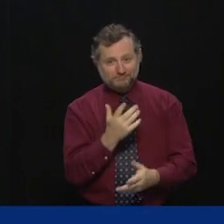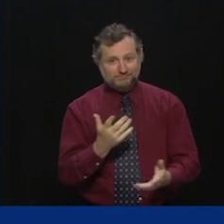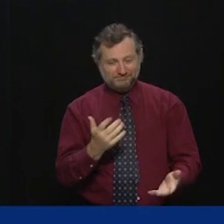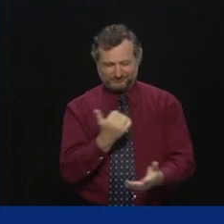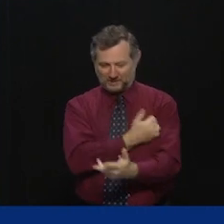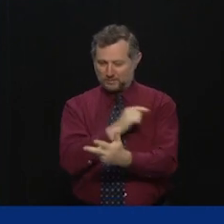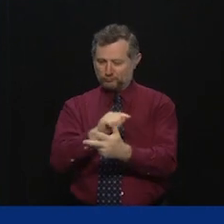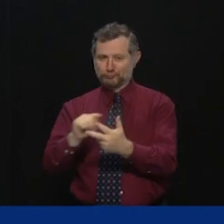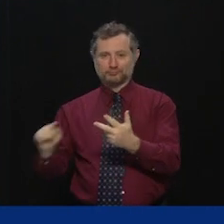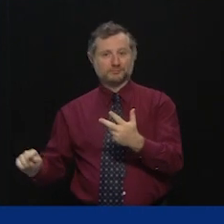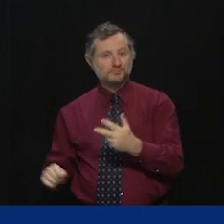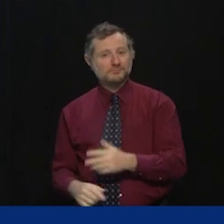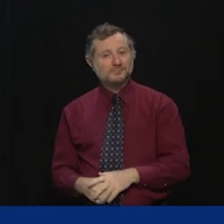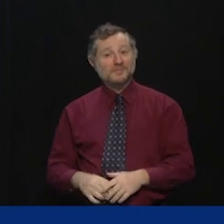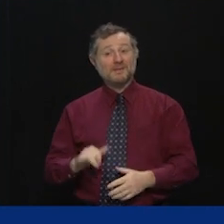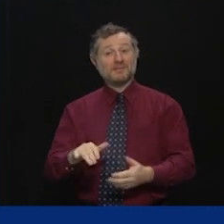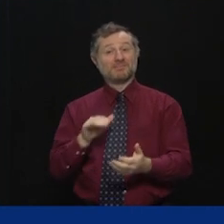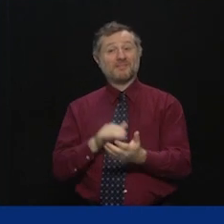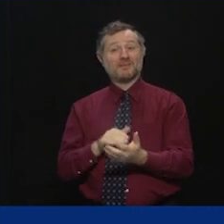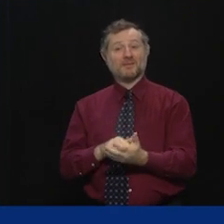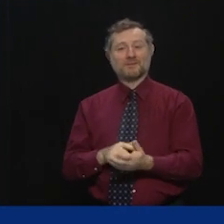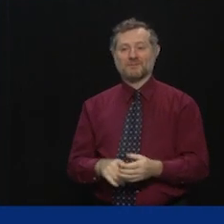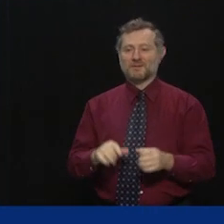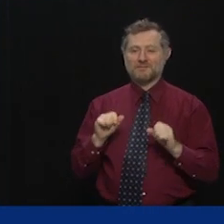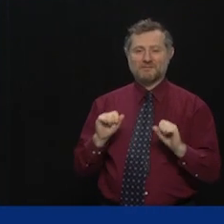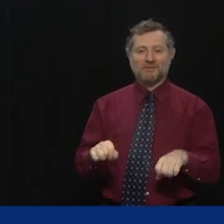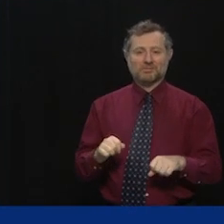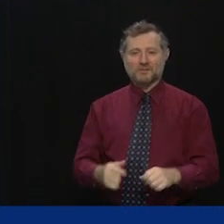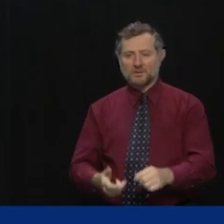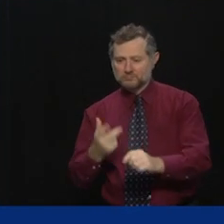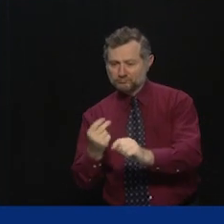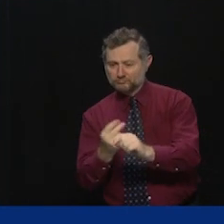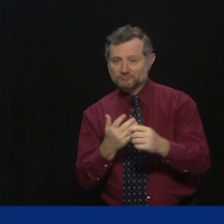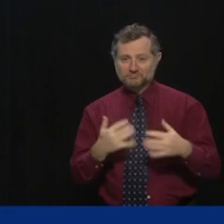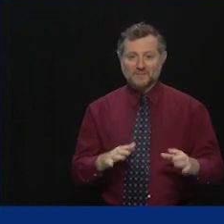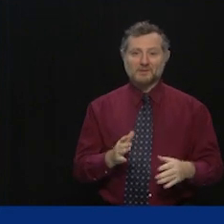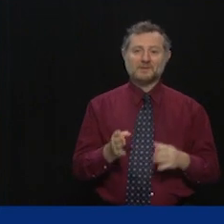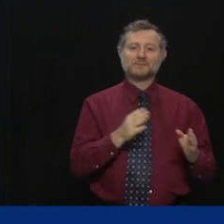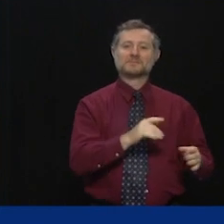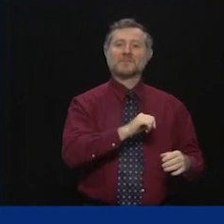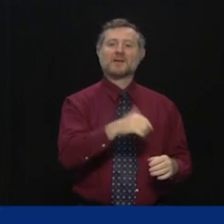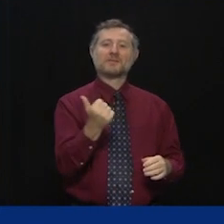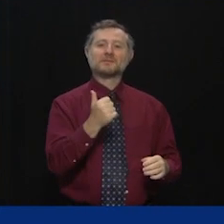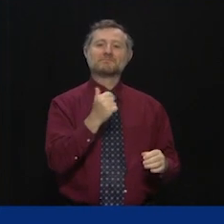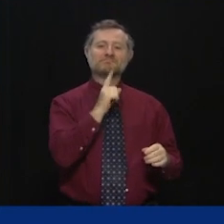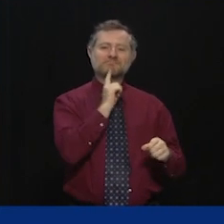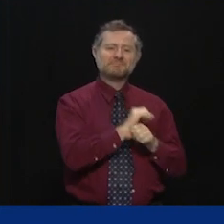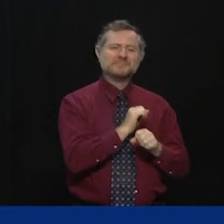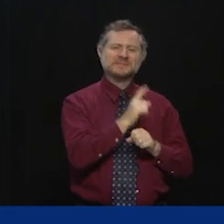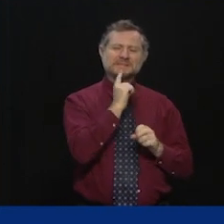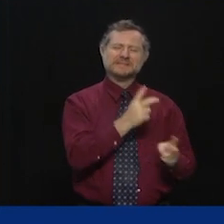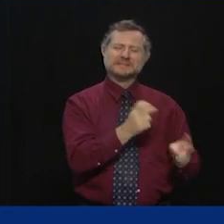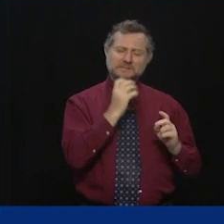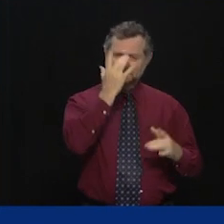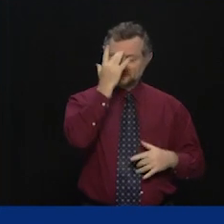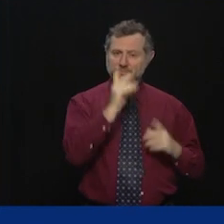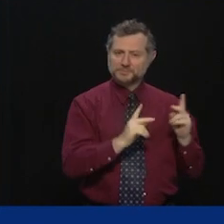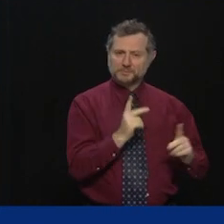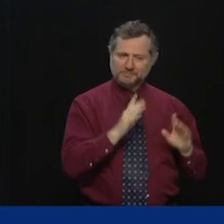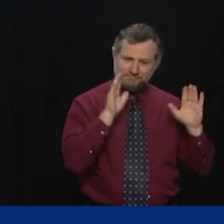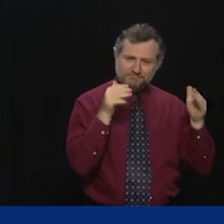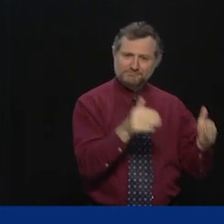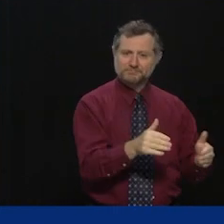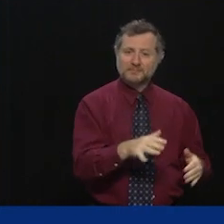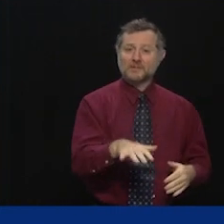our doctors to pay attention to other medical needs that we need people in our borough to have. The